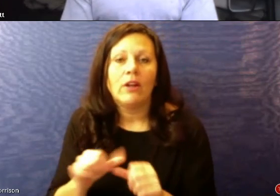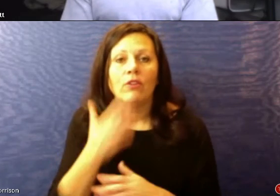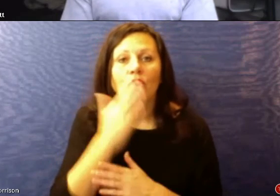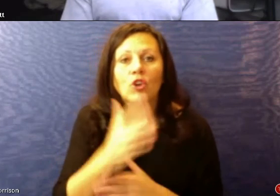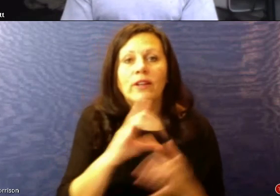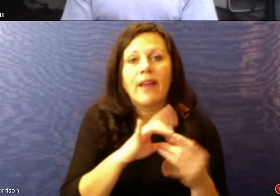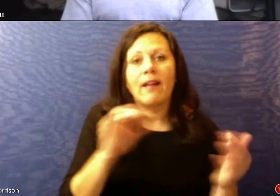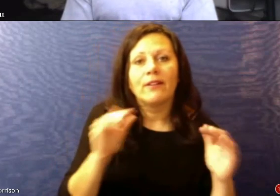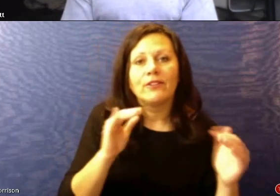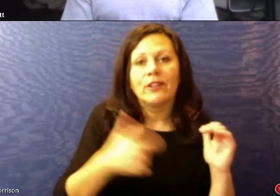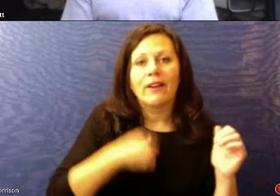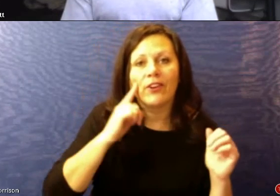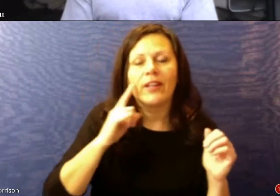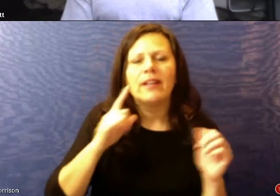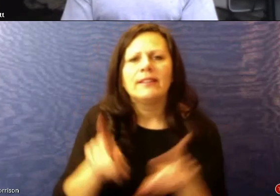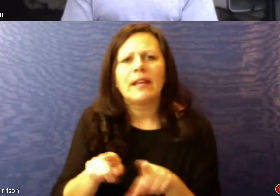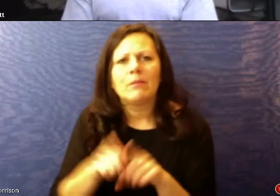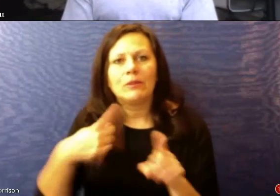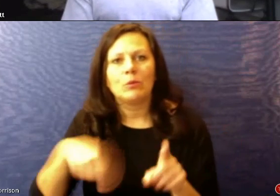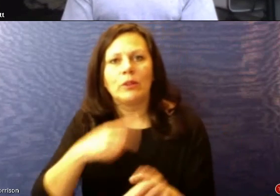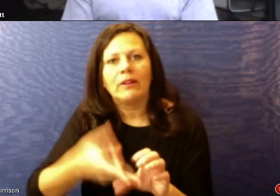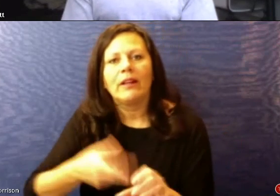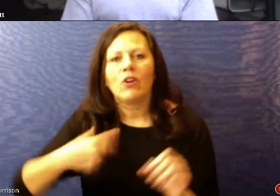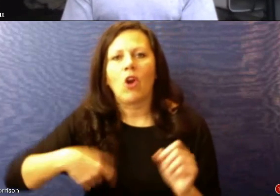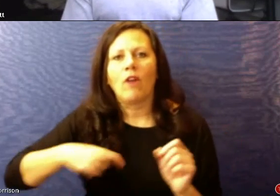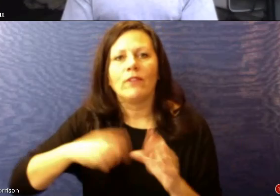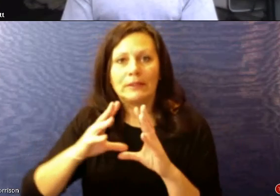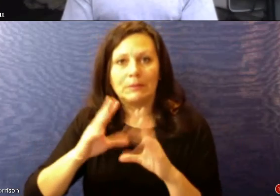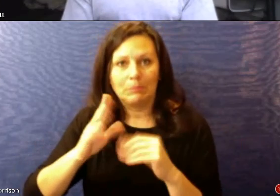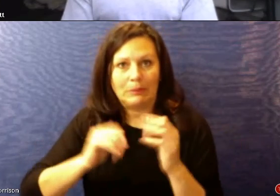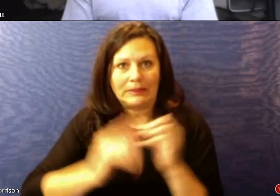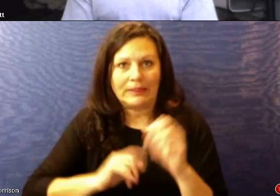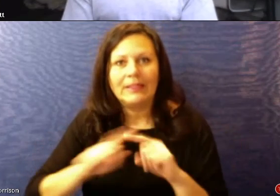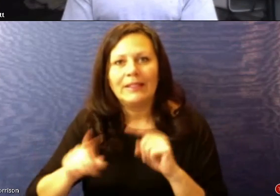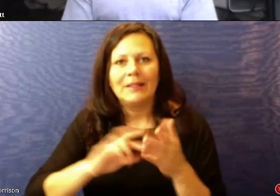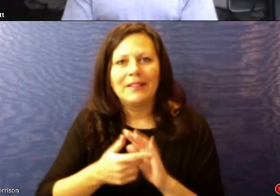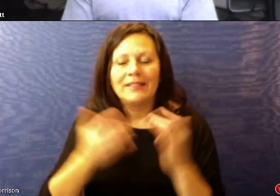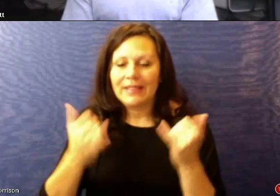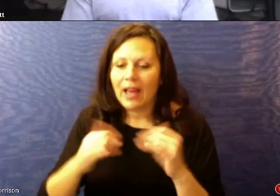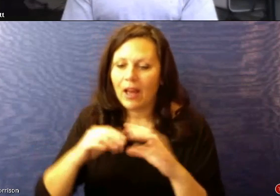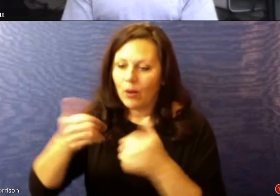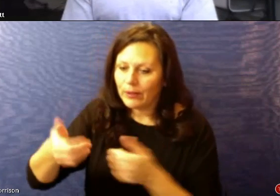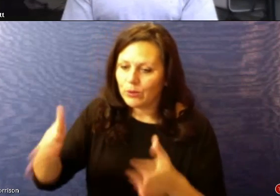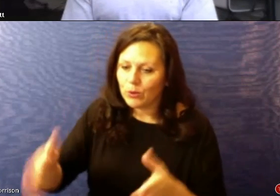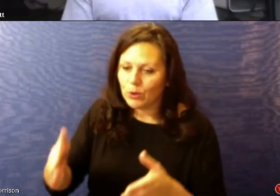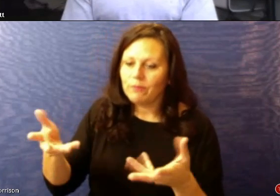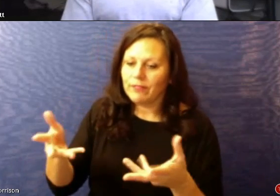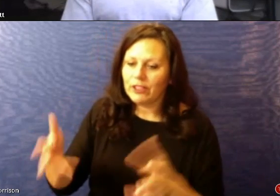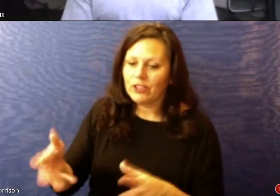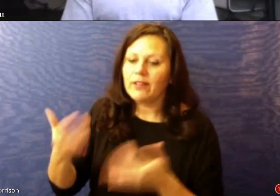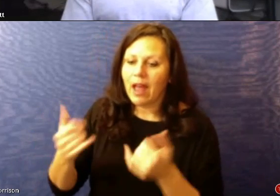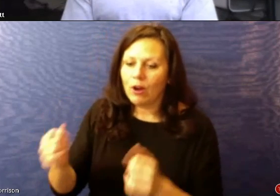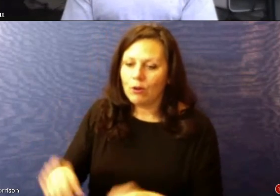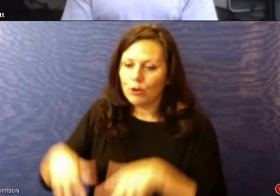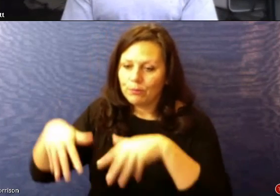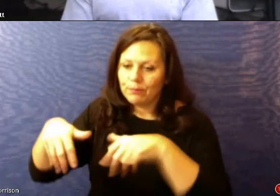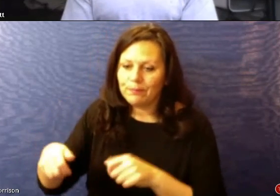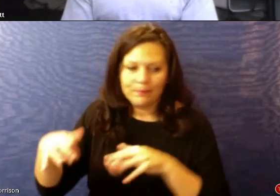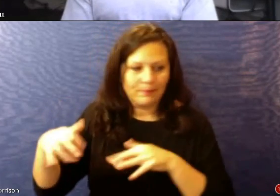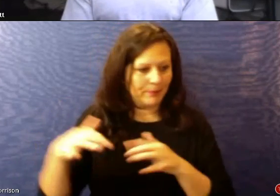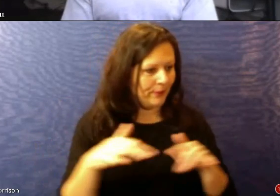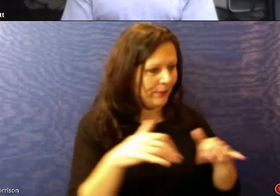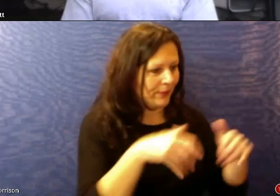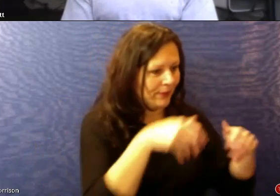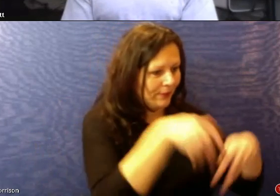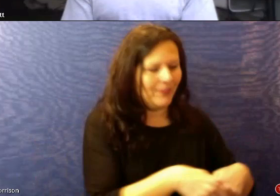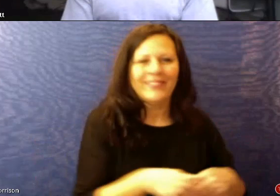like we're in a conference building, but we're going from room to room. So we're going to get out of this room and head into our next keynote,